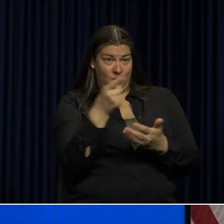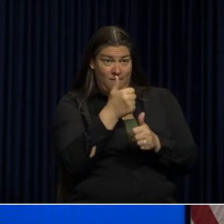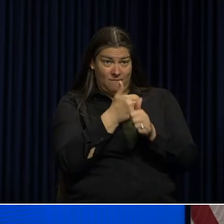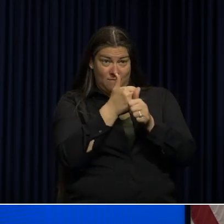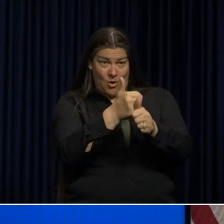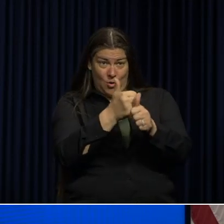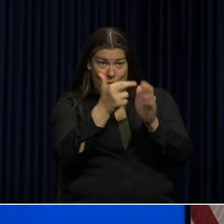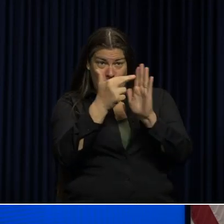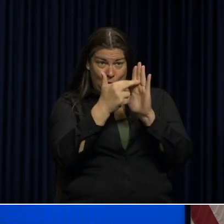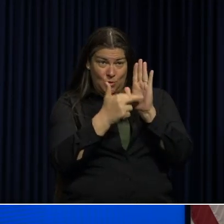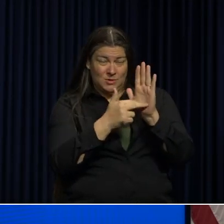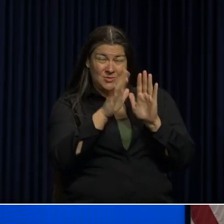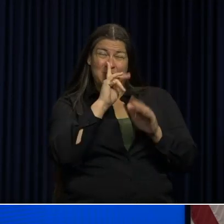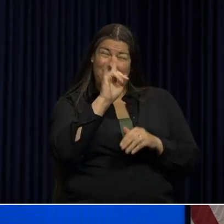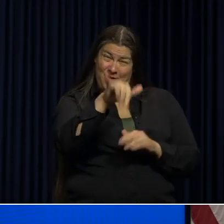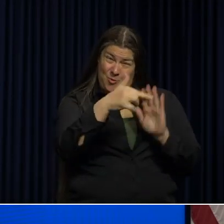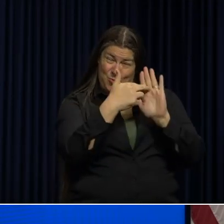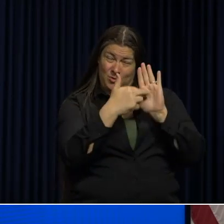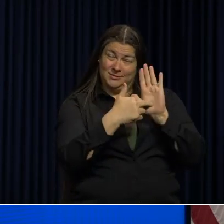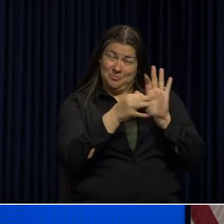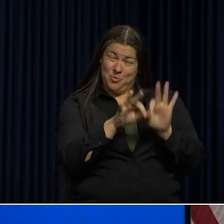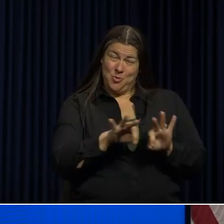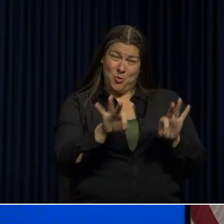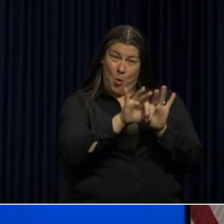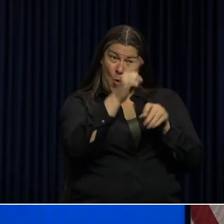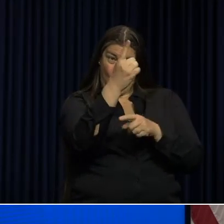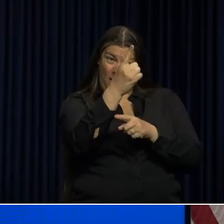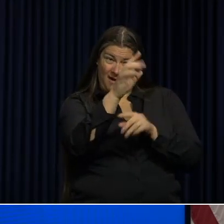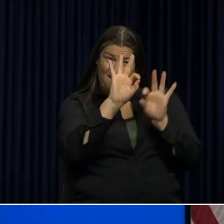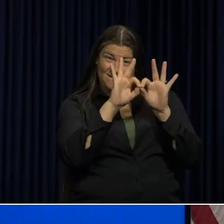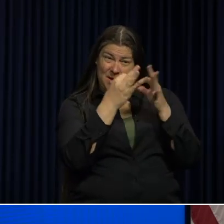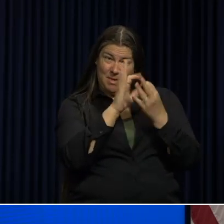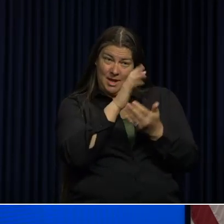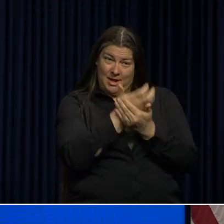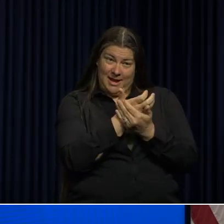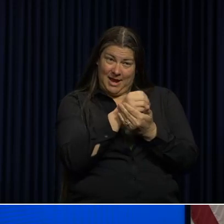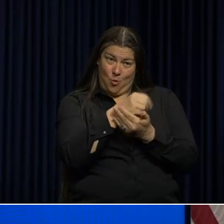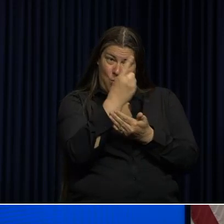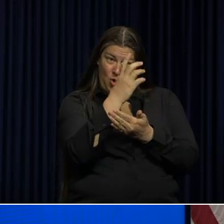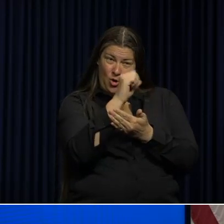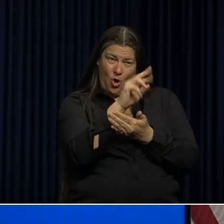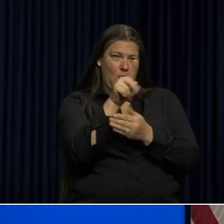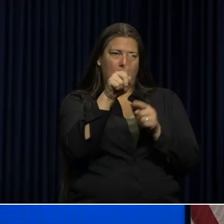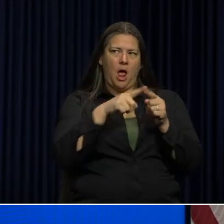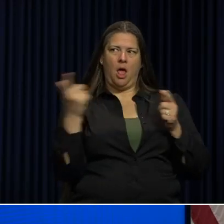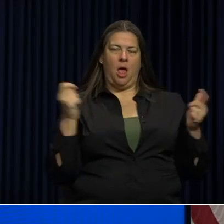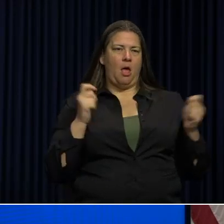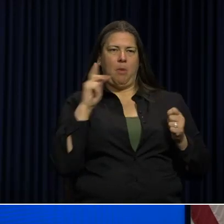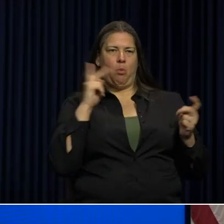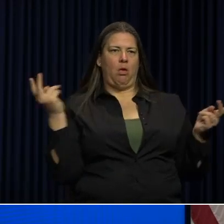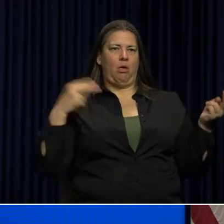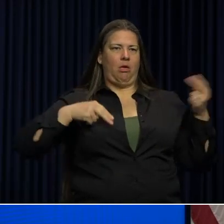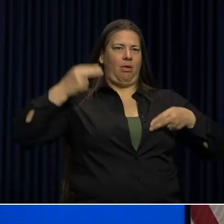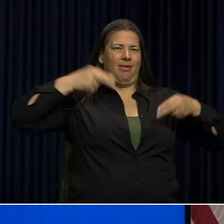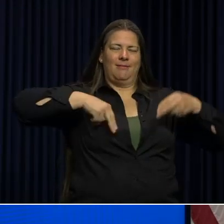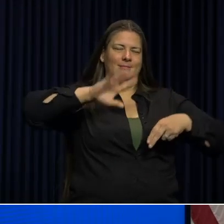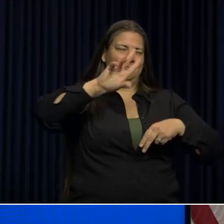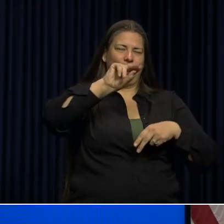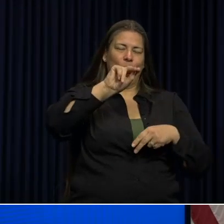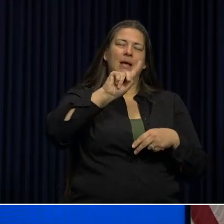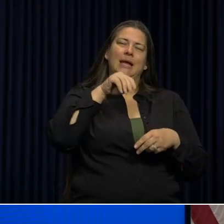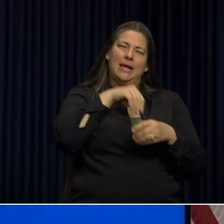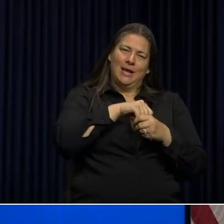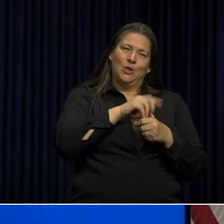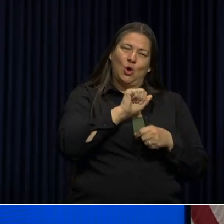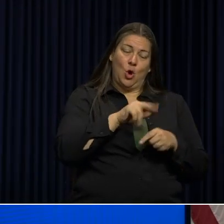really important. Only one family per car. It can't be outside your household unit. You can't get out of the car, and we shouldn't be passing things in